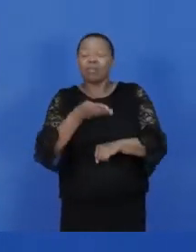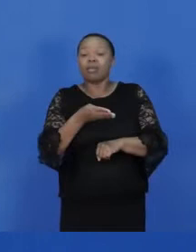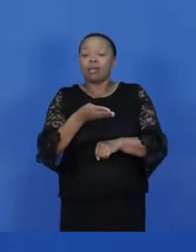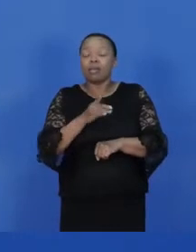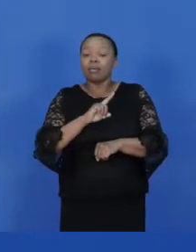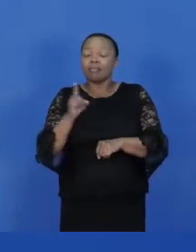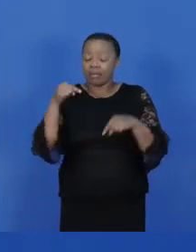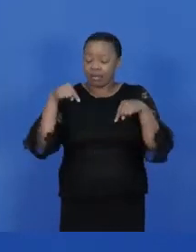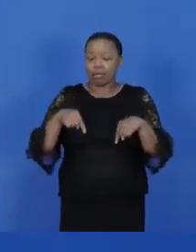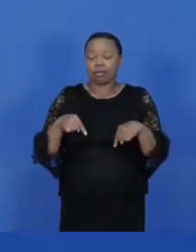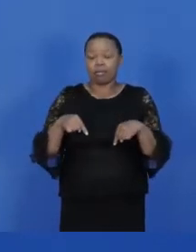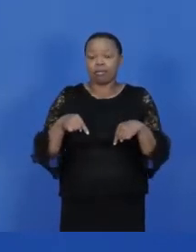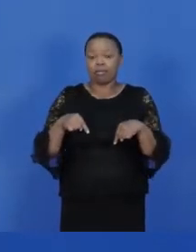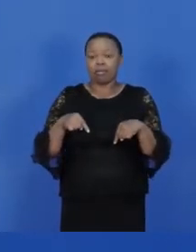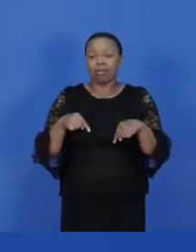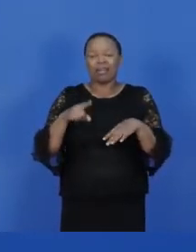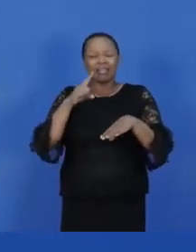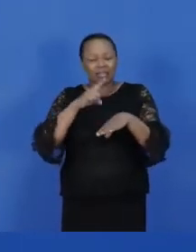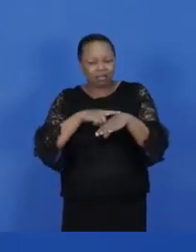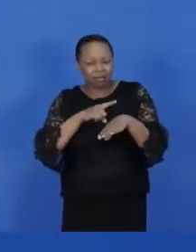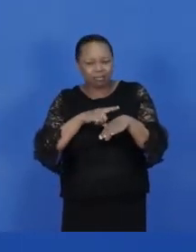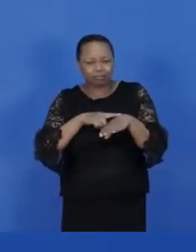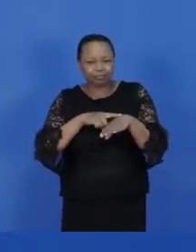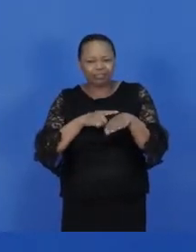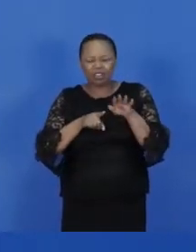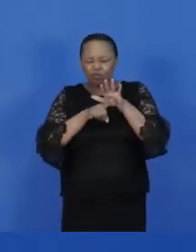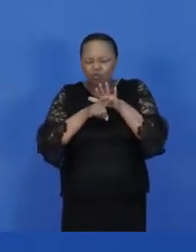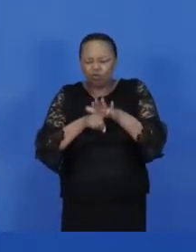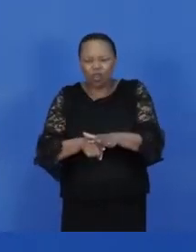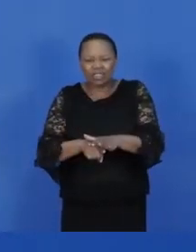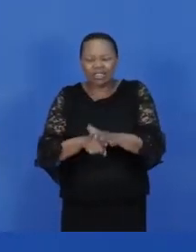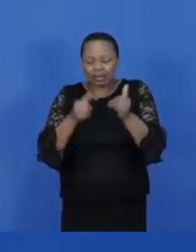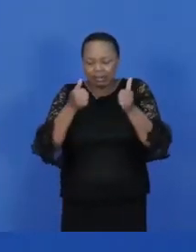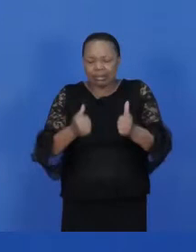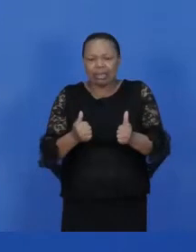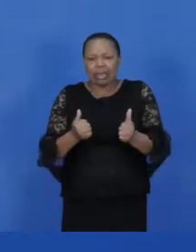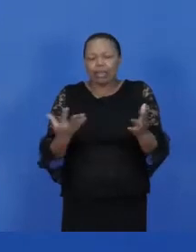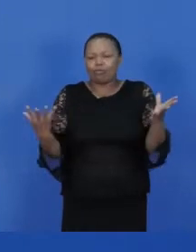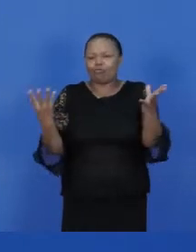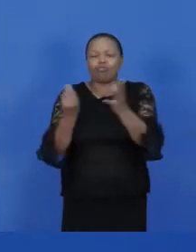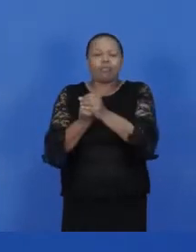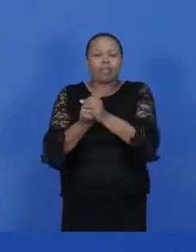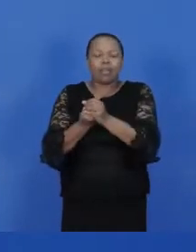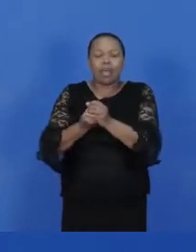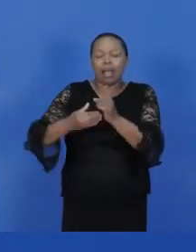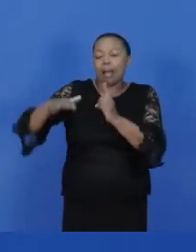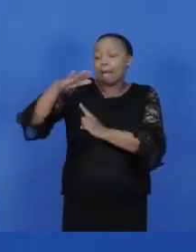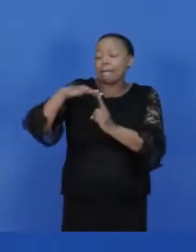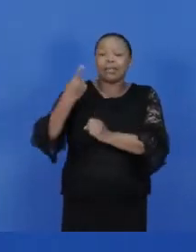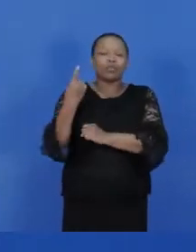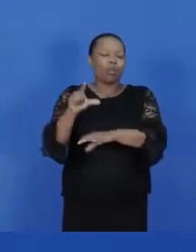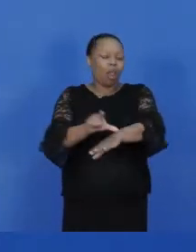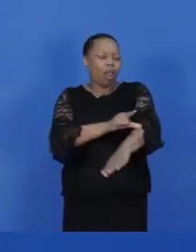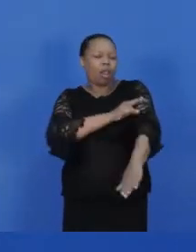exist. Now this kind of a time which now forces us to be together, to come together, to sit in one